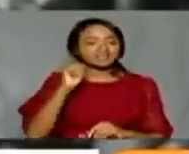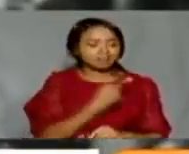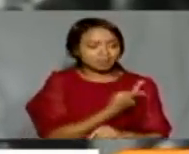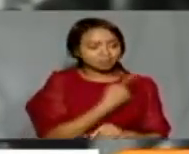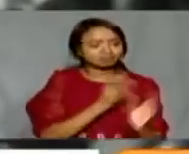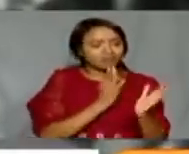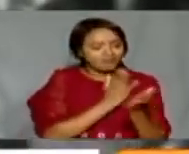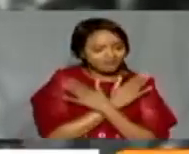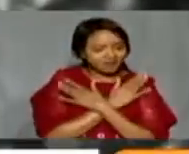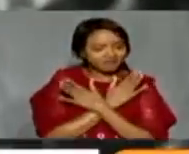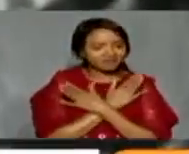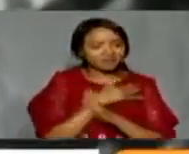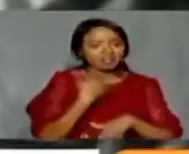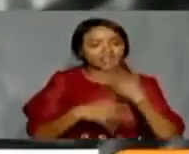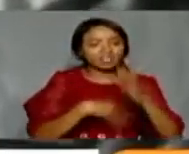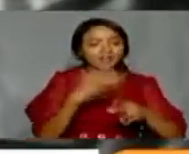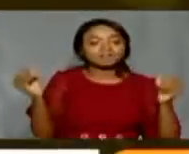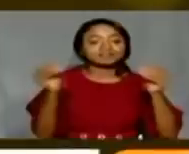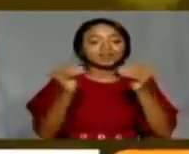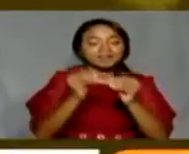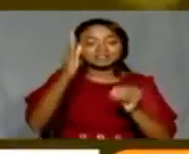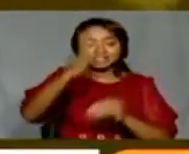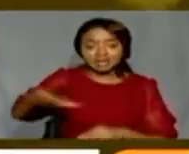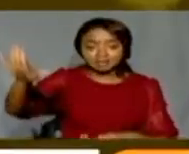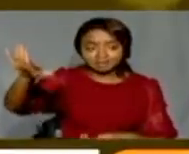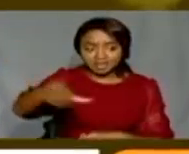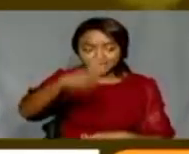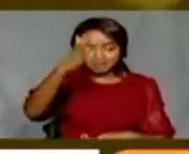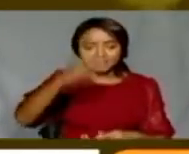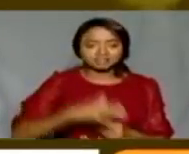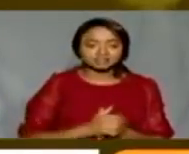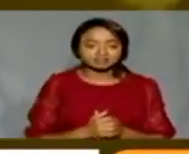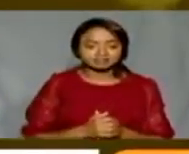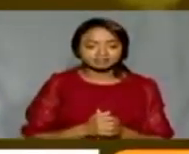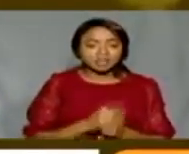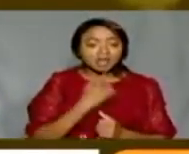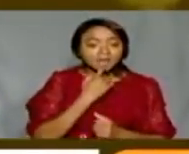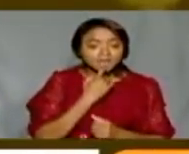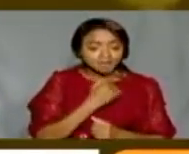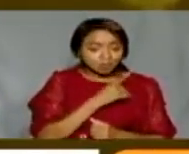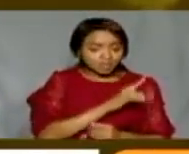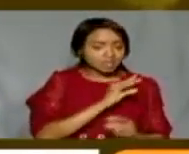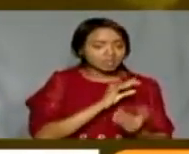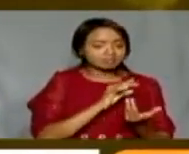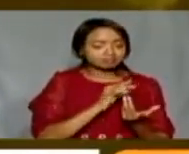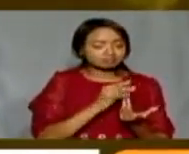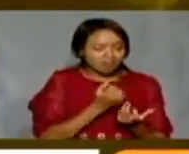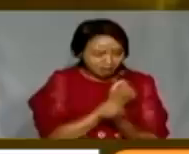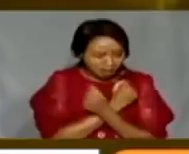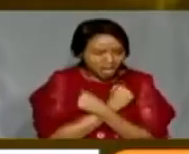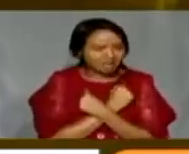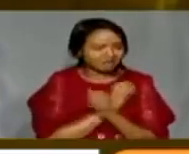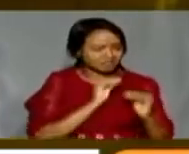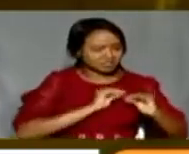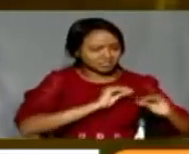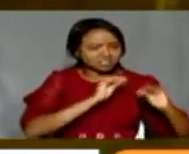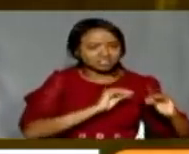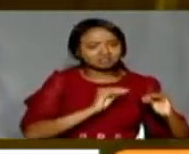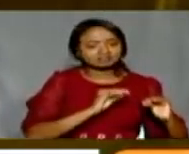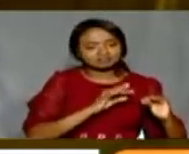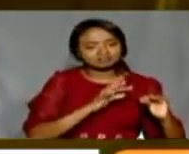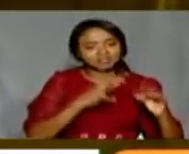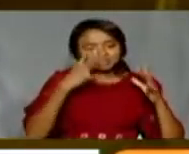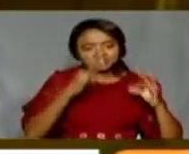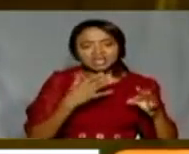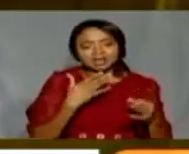then met in Parliament, where the former president represented the larger Baringo. Moi, who had teaching in his heart, asked him to go back to teaching after